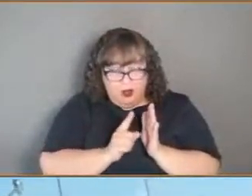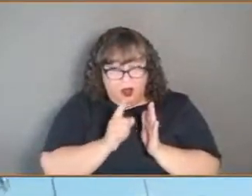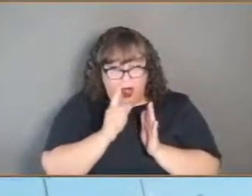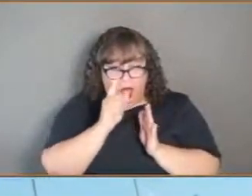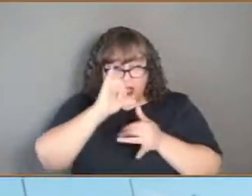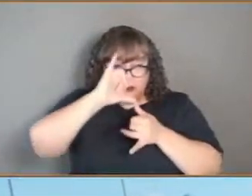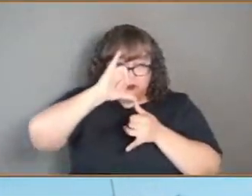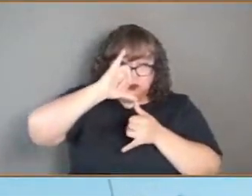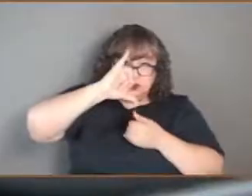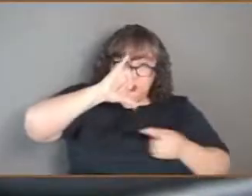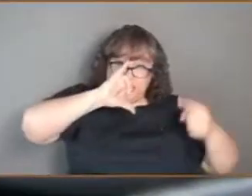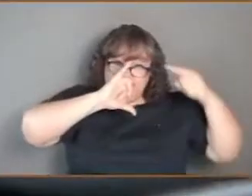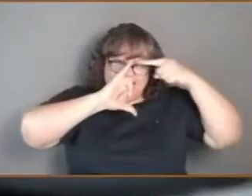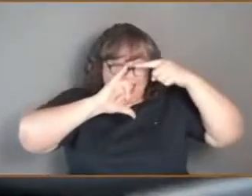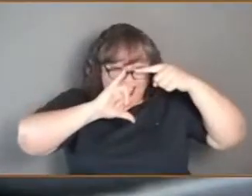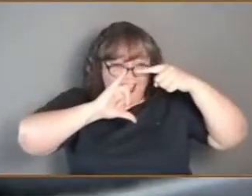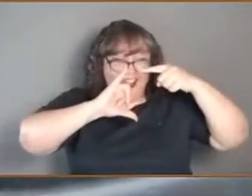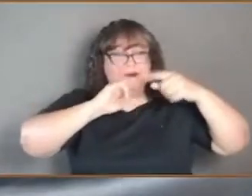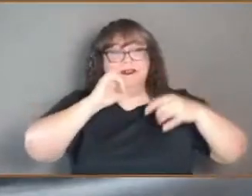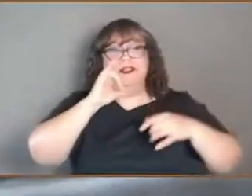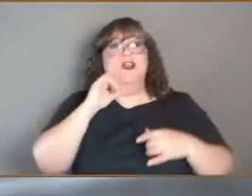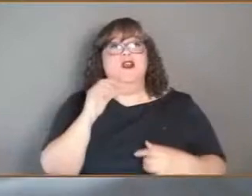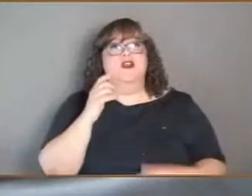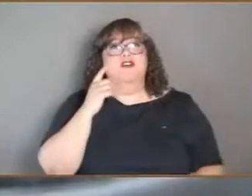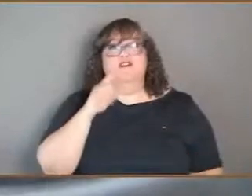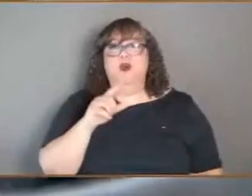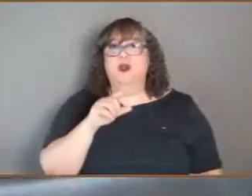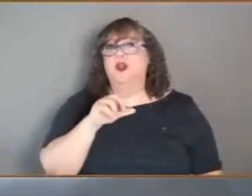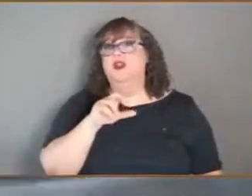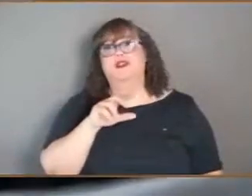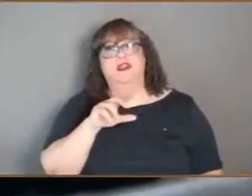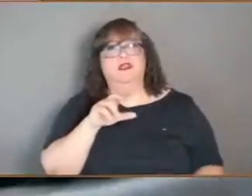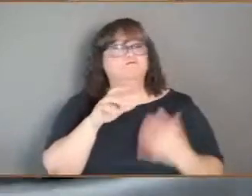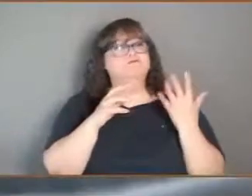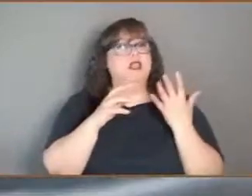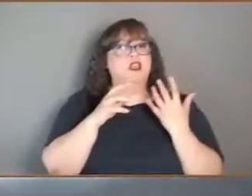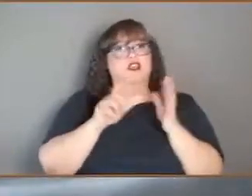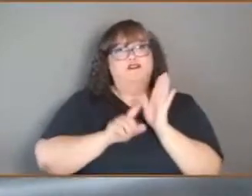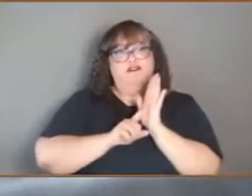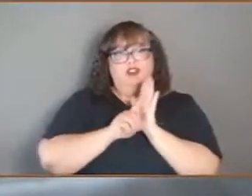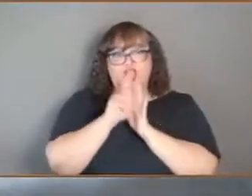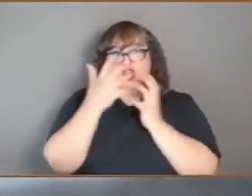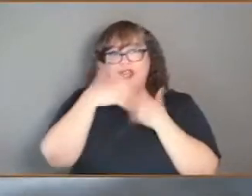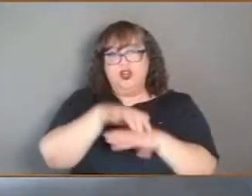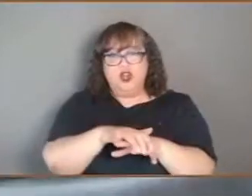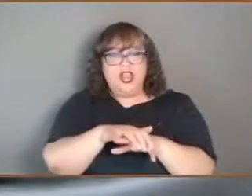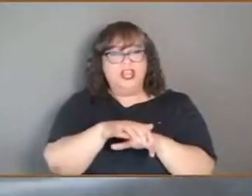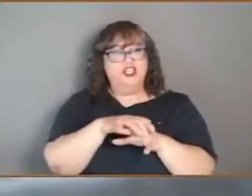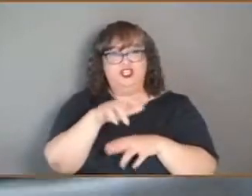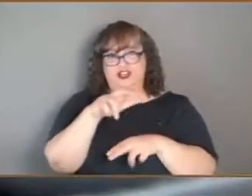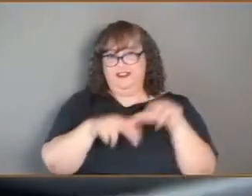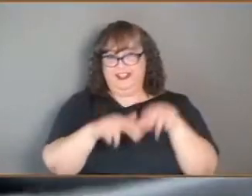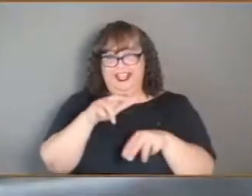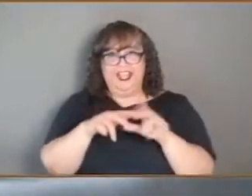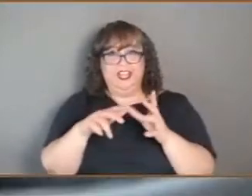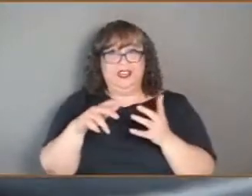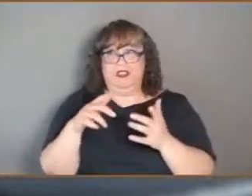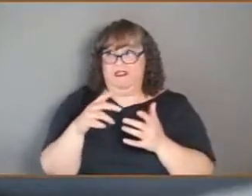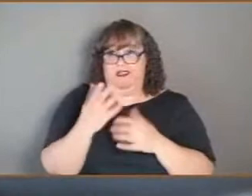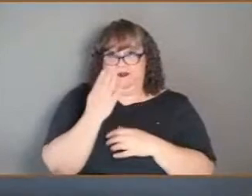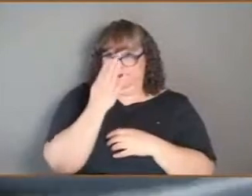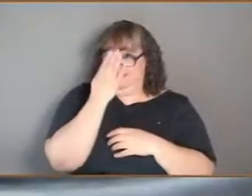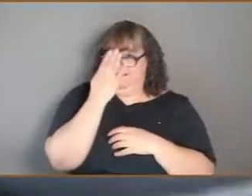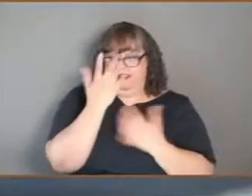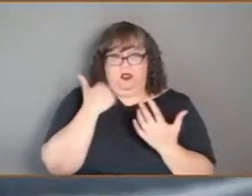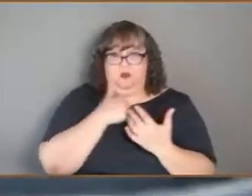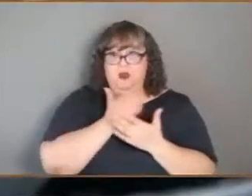or the VIF, the Vertical Integration Facility, to see Lucy up close, and we are some of the last people to be seeing Lucy before she blasts off